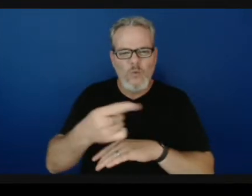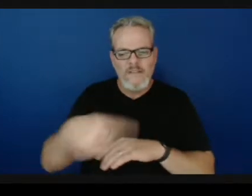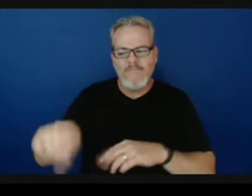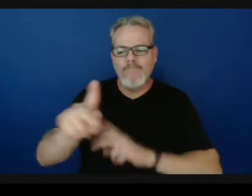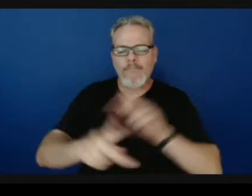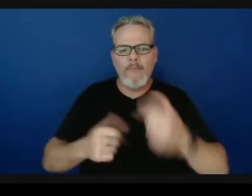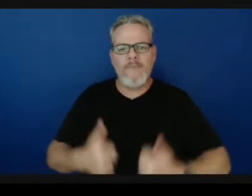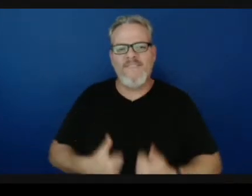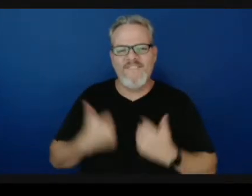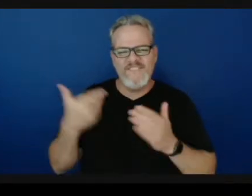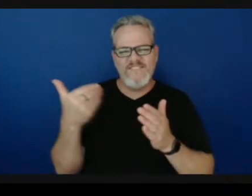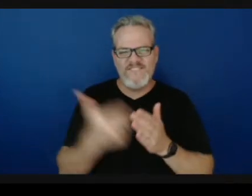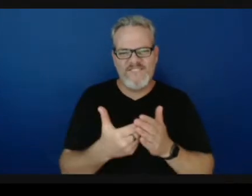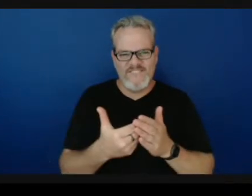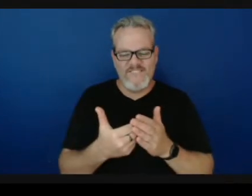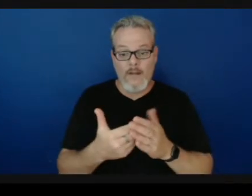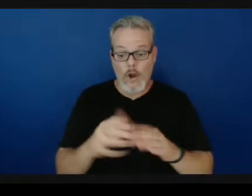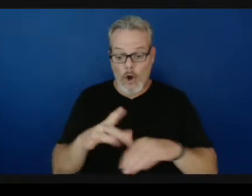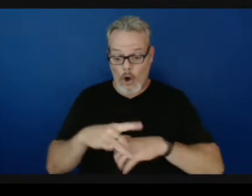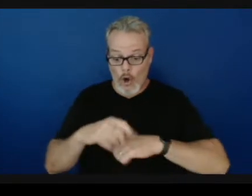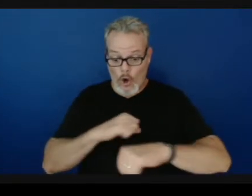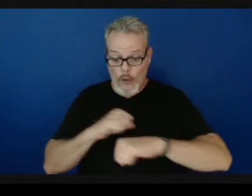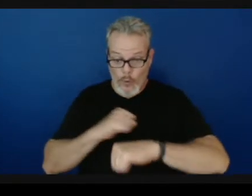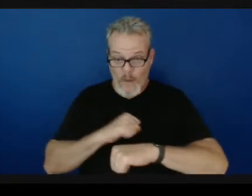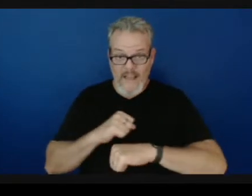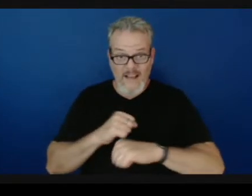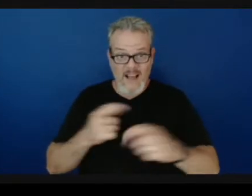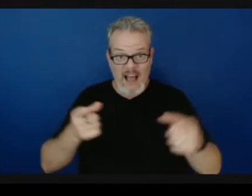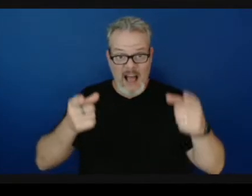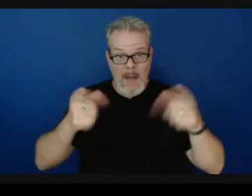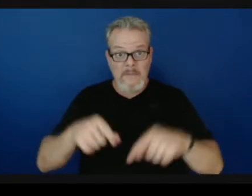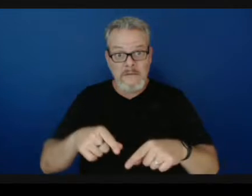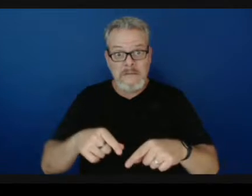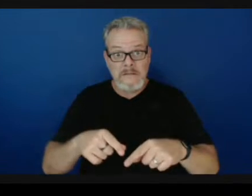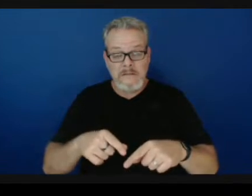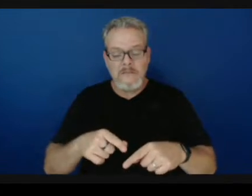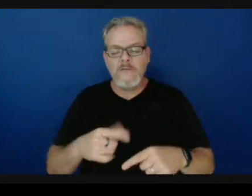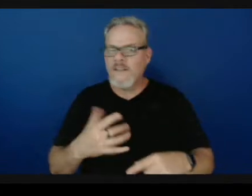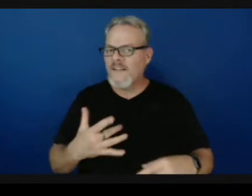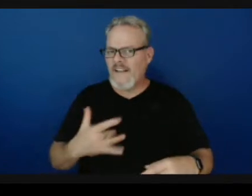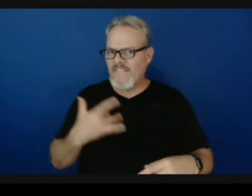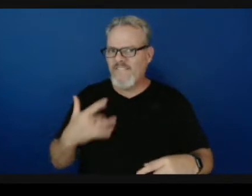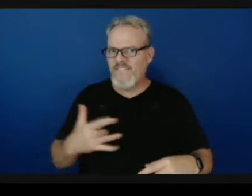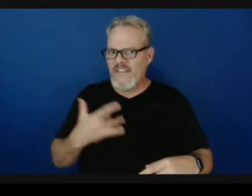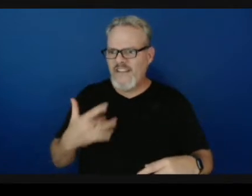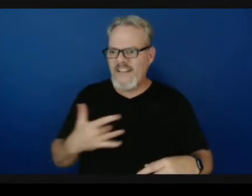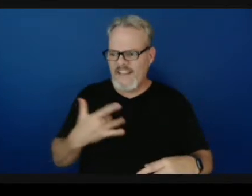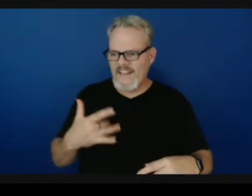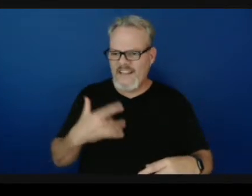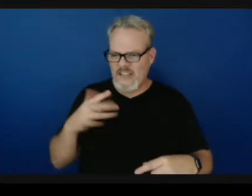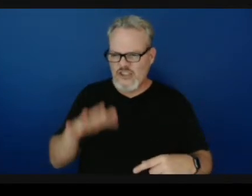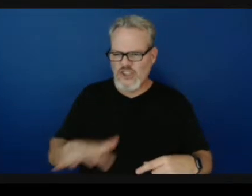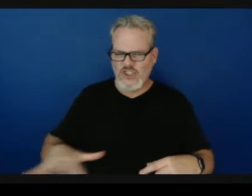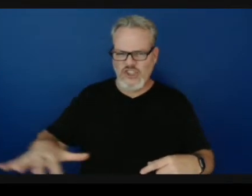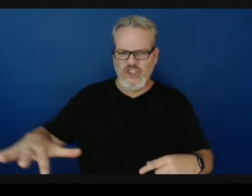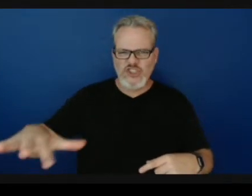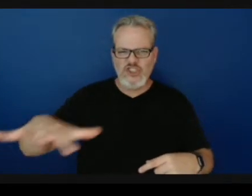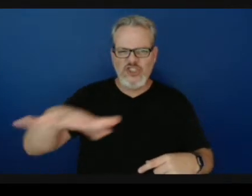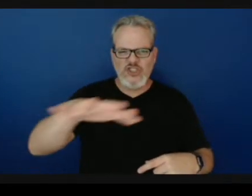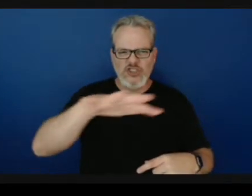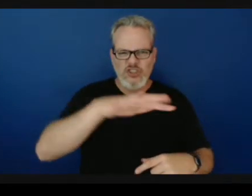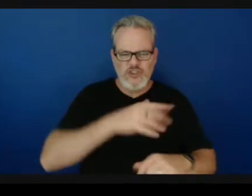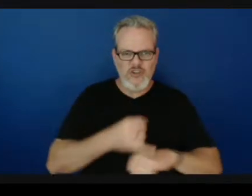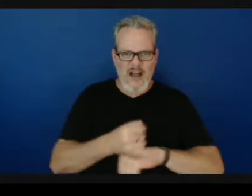any earthquake that occurs will be potentially felt and having effects island-wide, right? So that 4.1